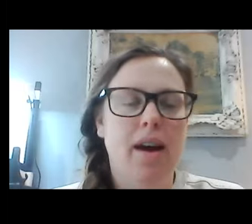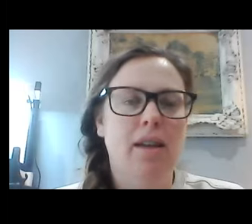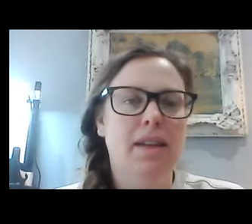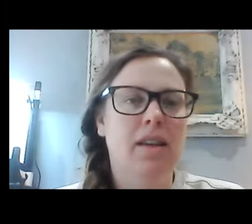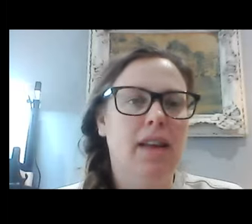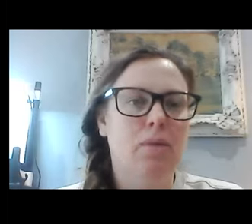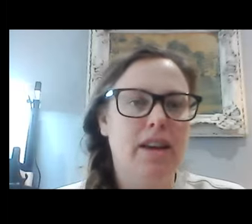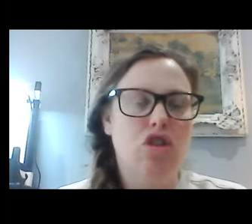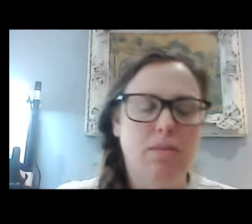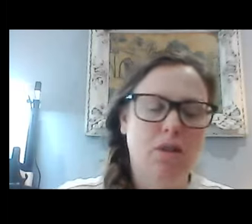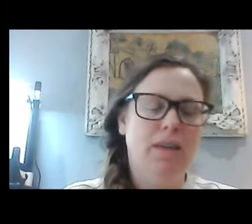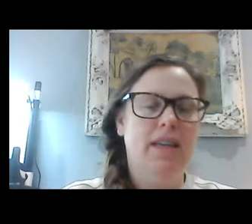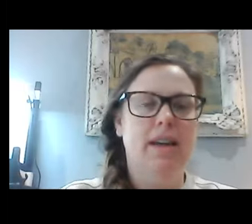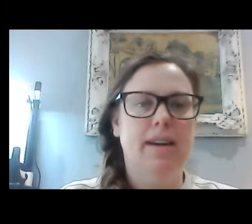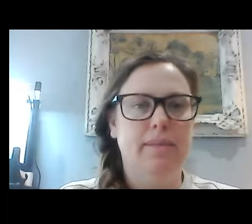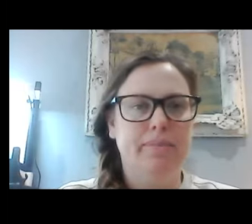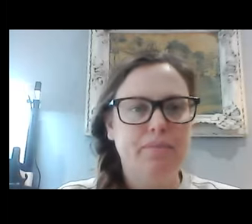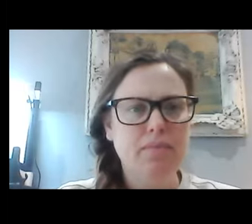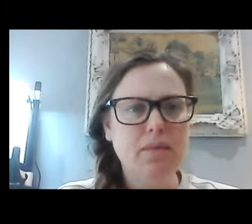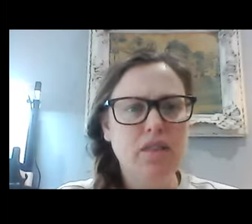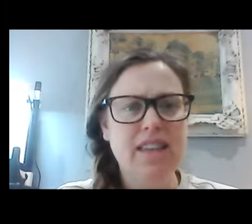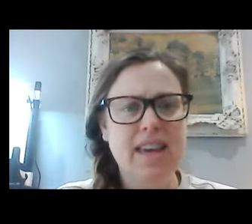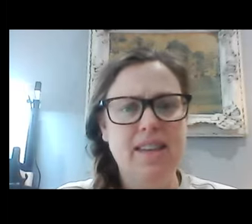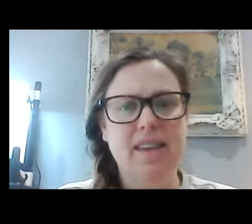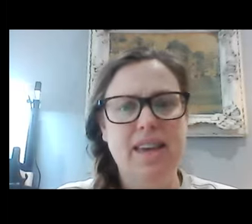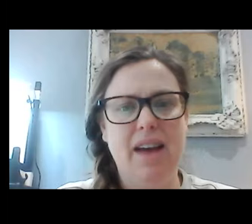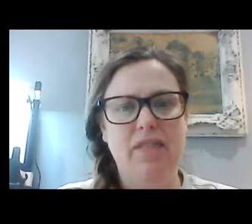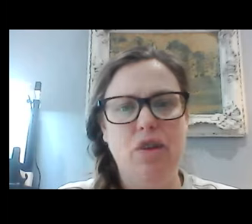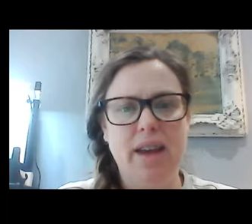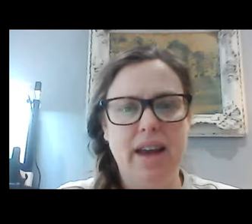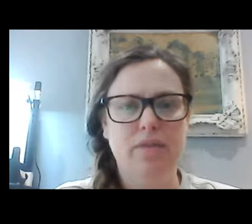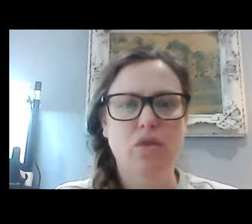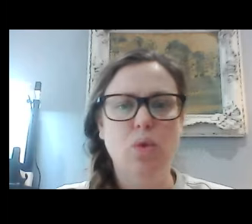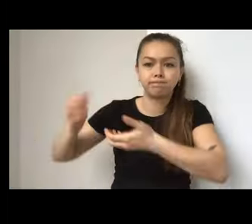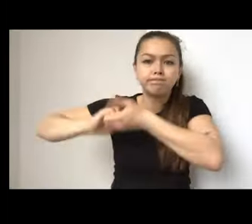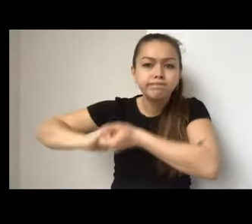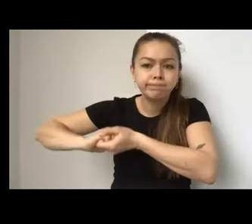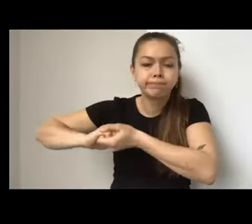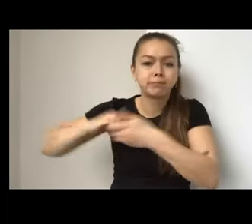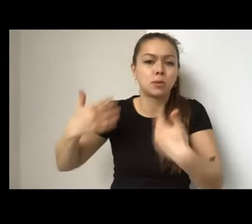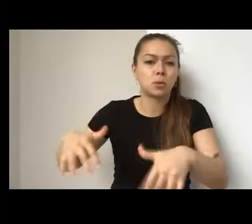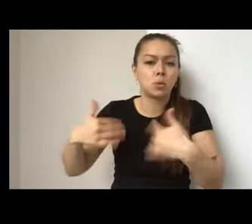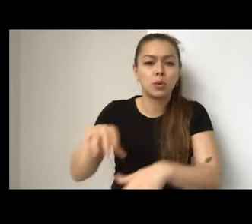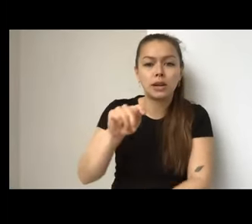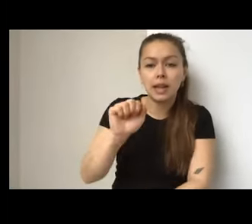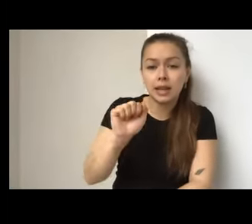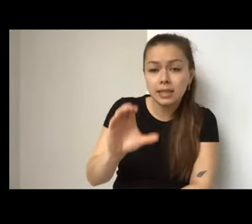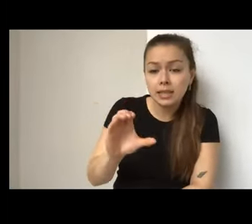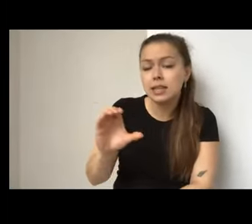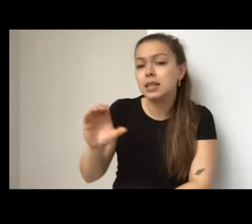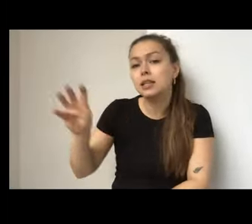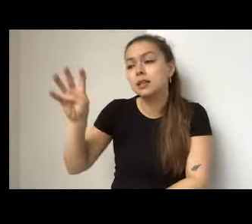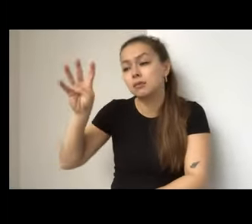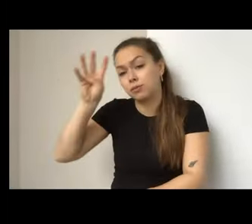and collaboration between the TAC and the Creative School. It